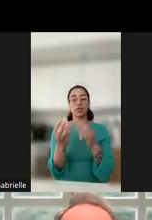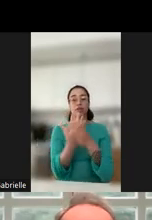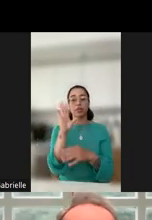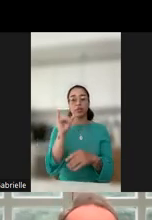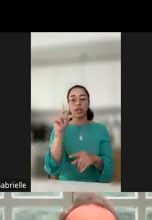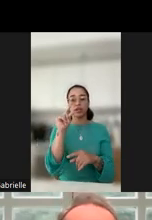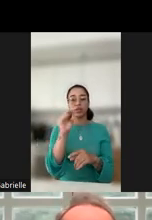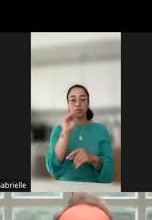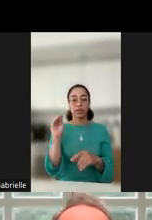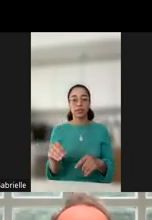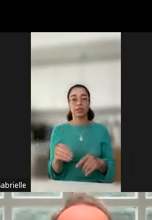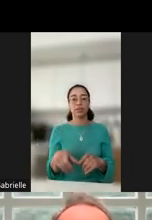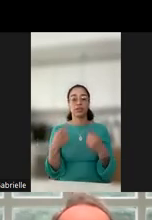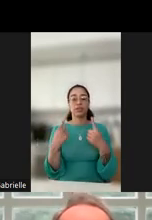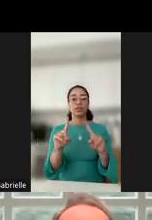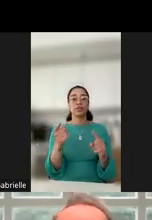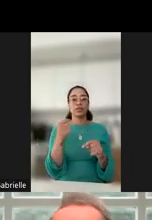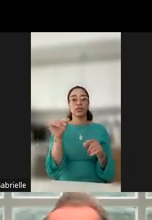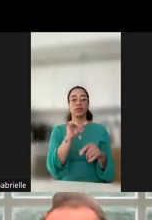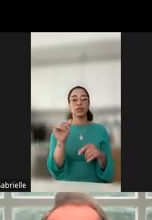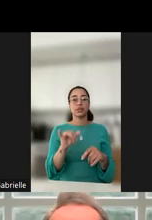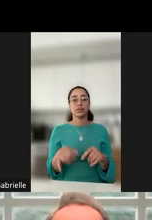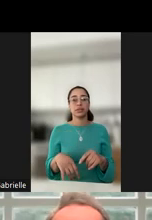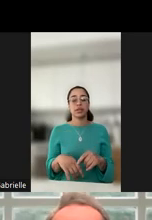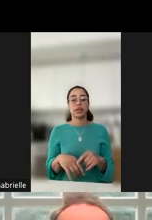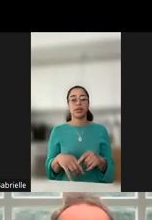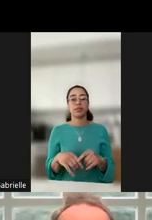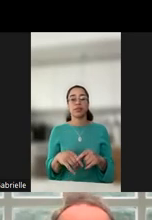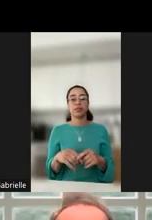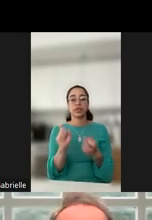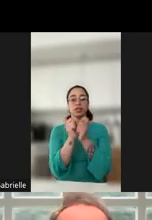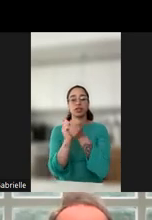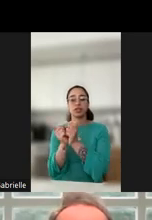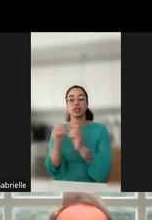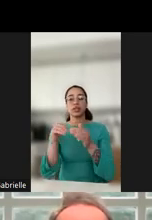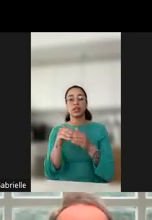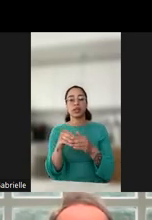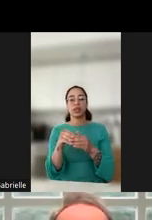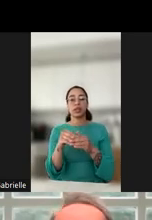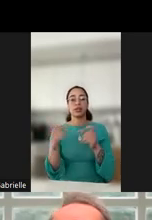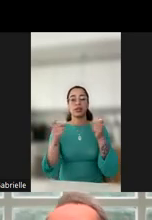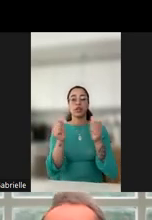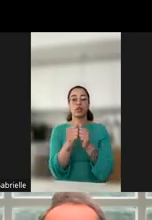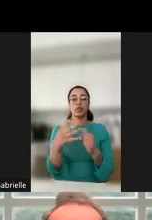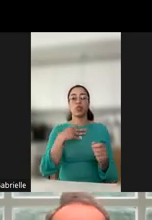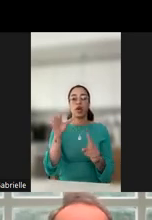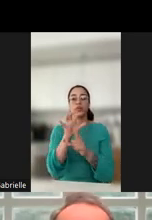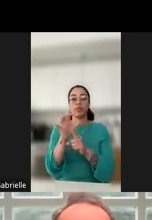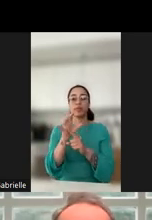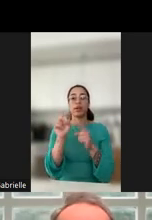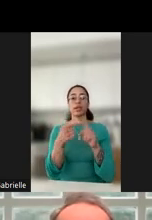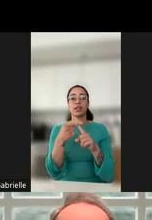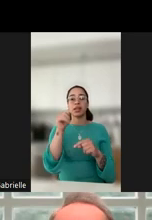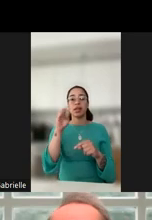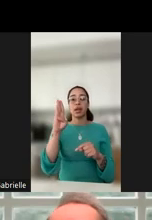during the same time span, while there was virtually no change in the white population. And then the multiracial and